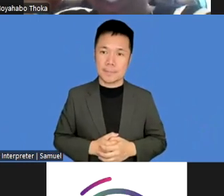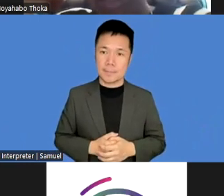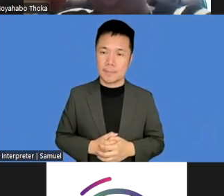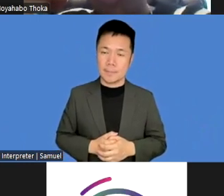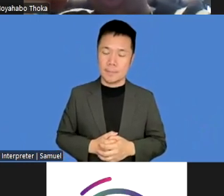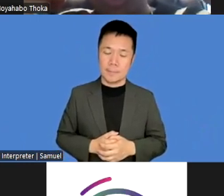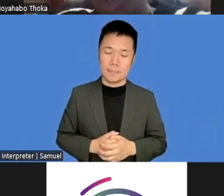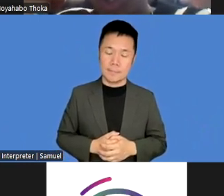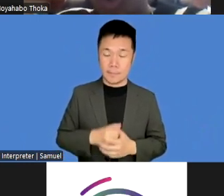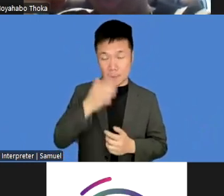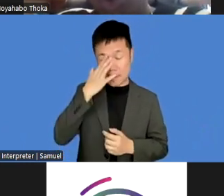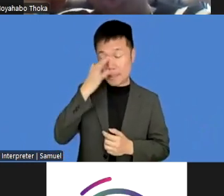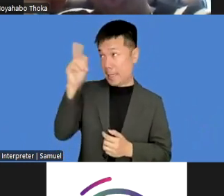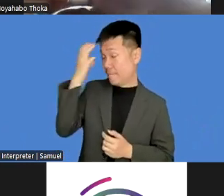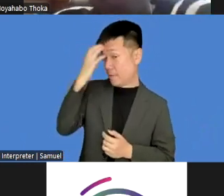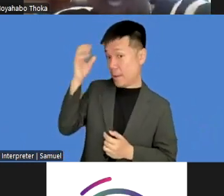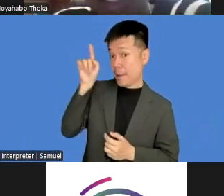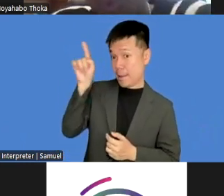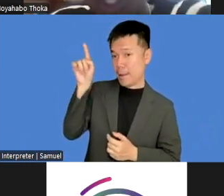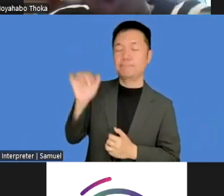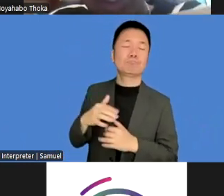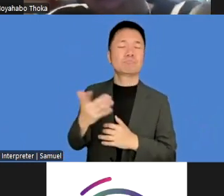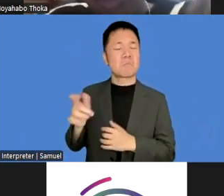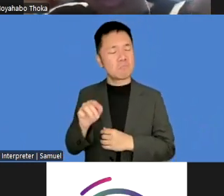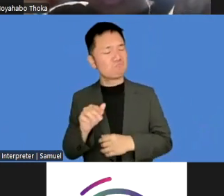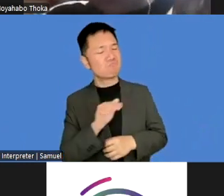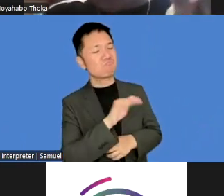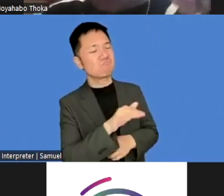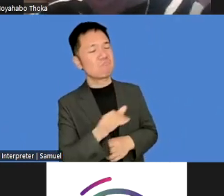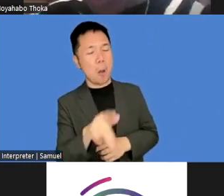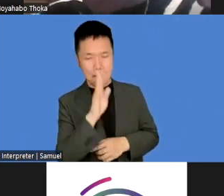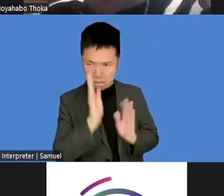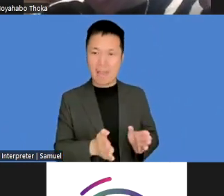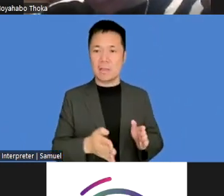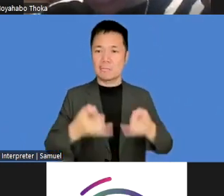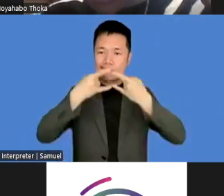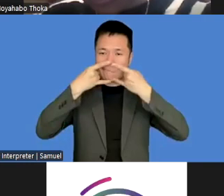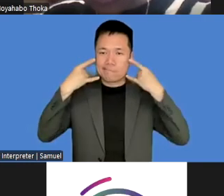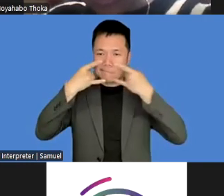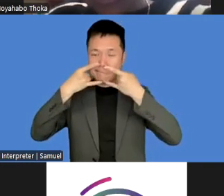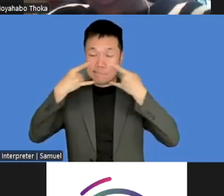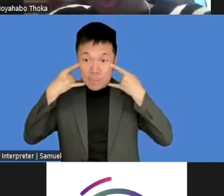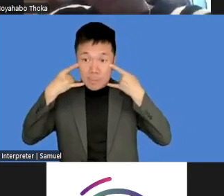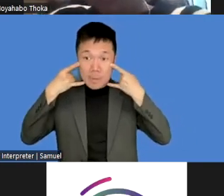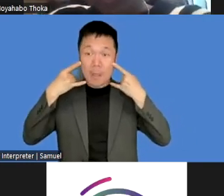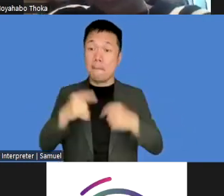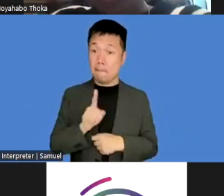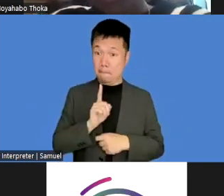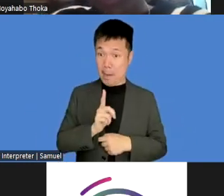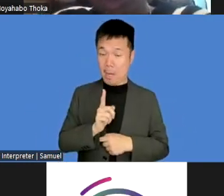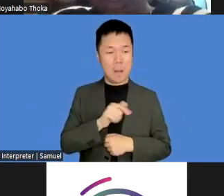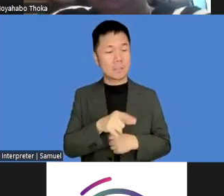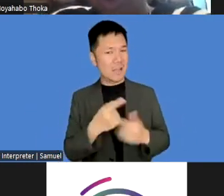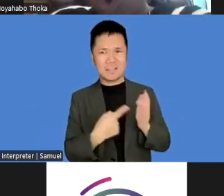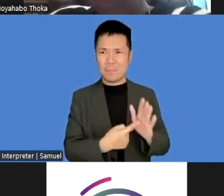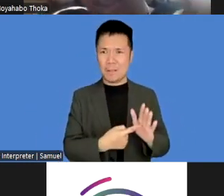the educators and officials of the school to wear masks without considering that the special needs of, for example,